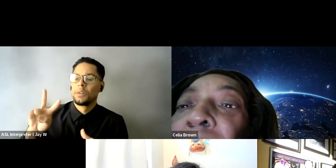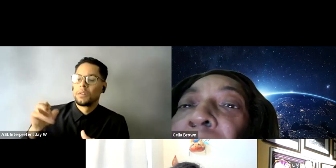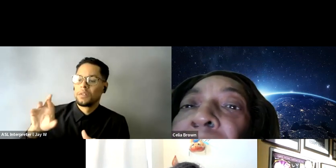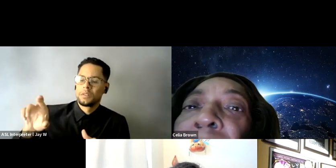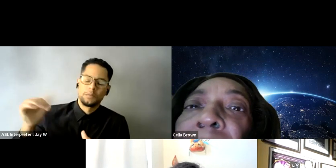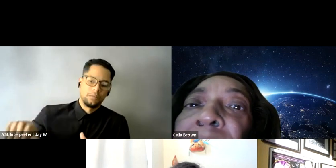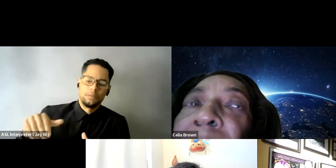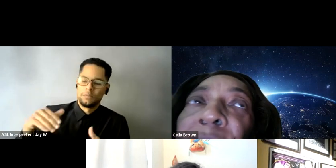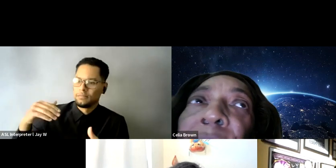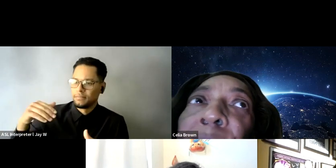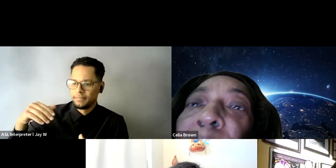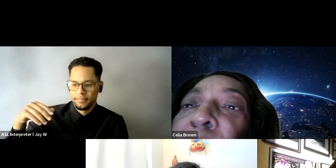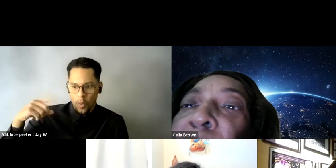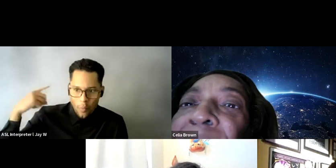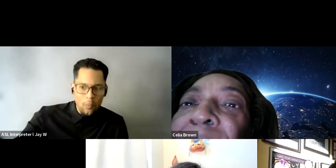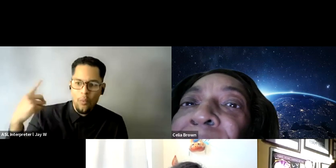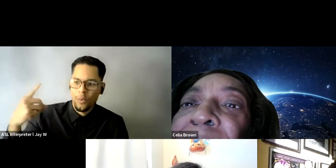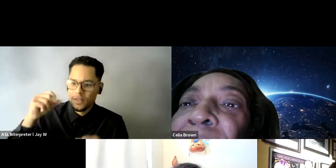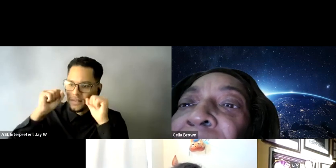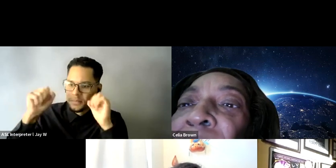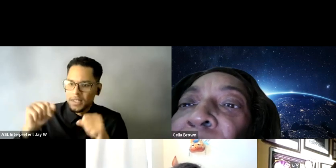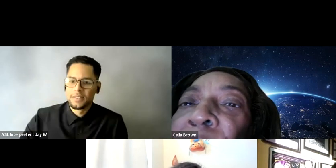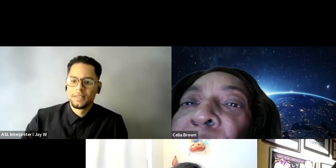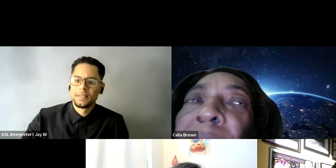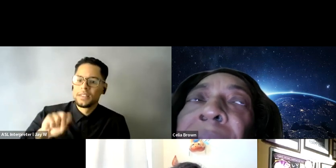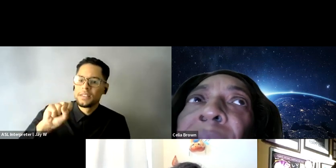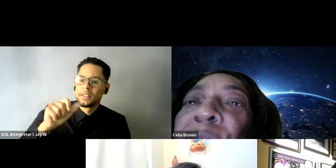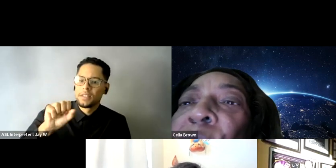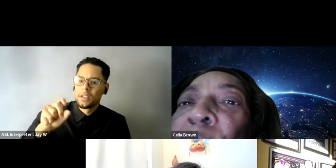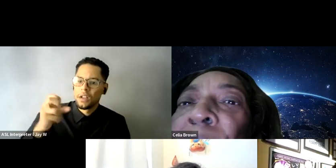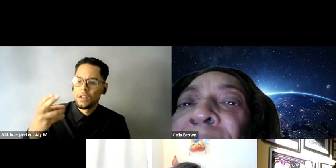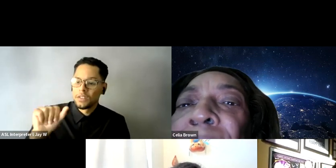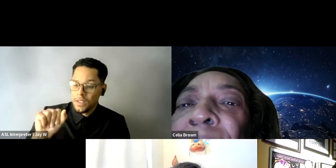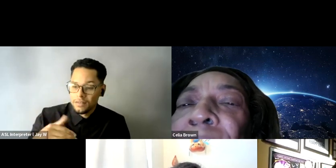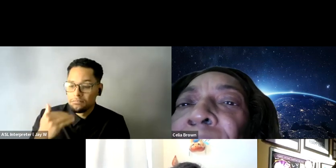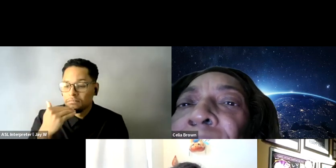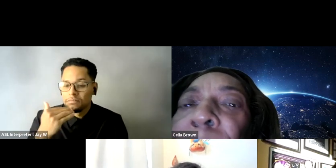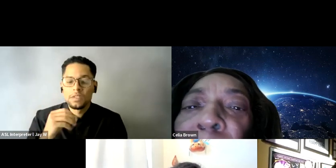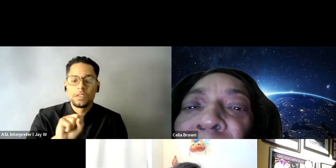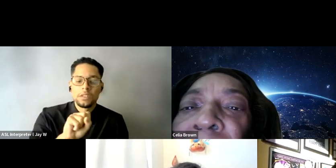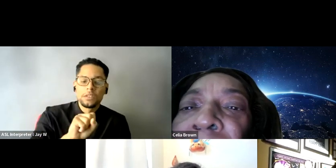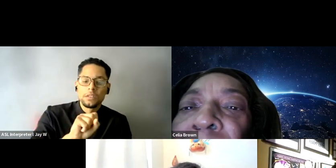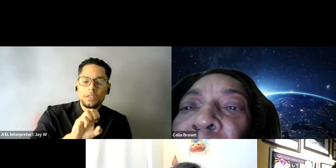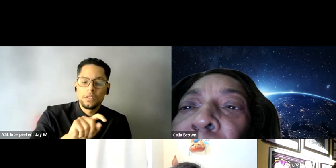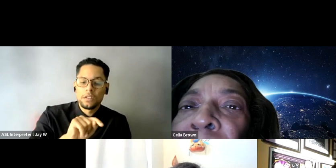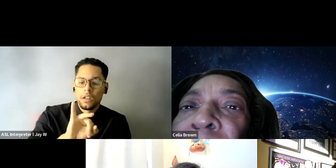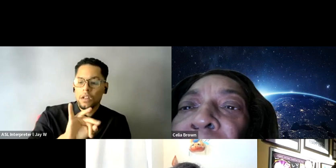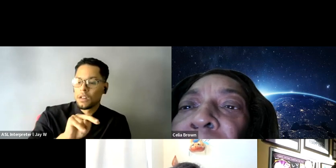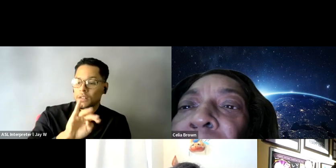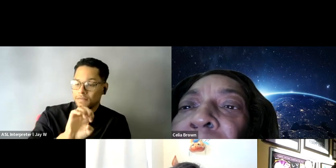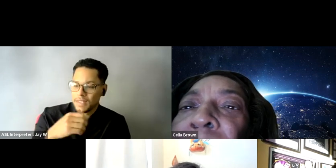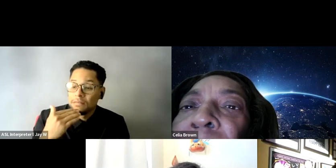amazing. Sascha, you too. And Stefanie, thank you for your stories. And I appreciate it so